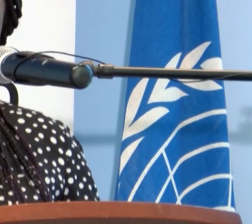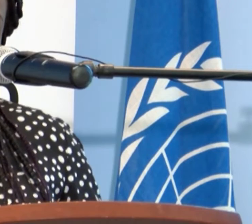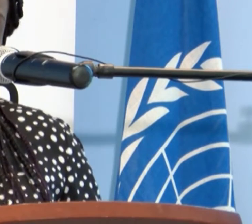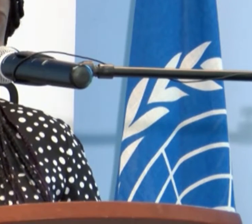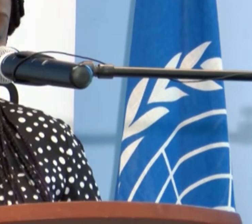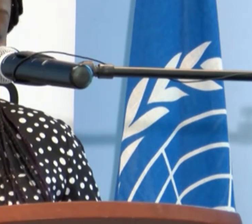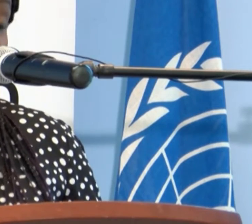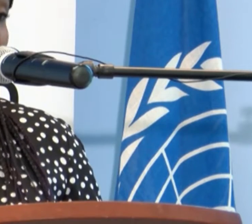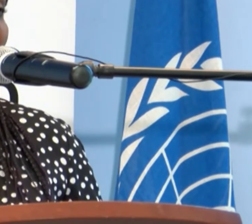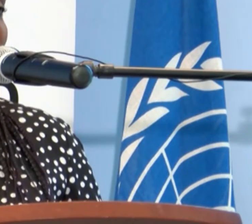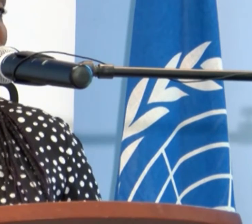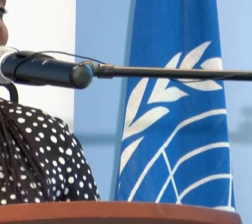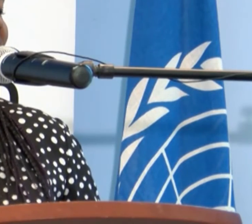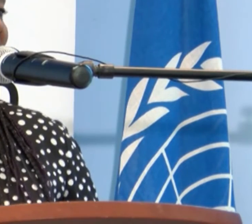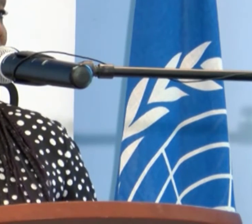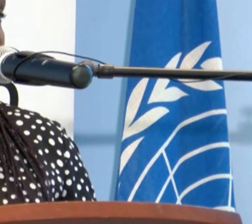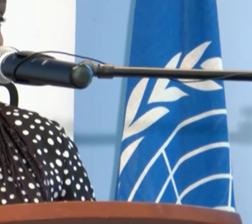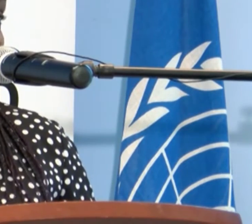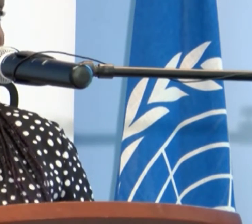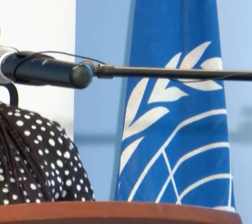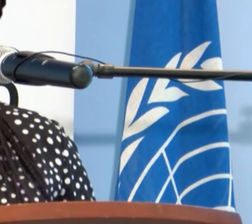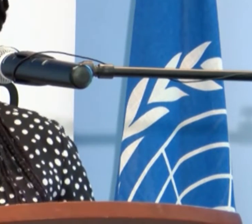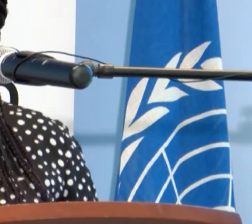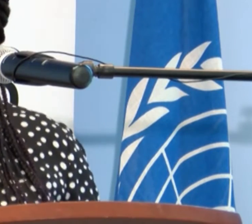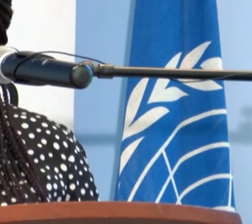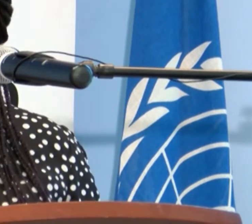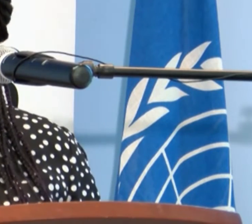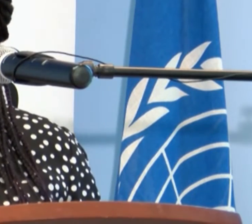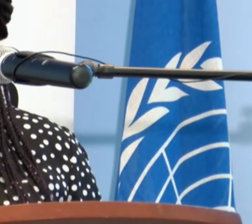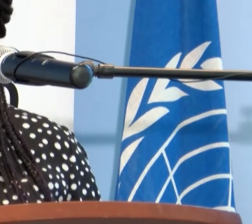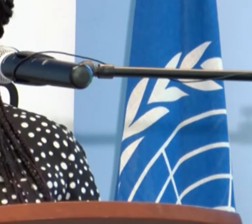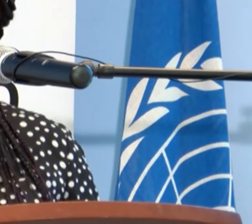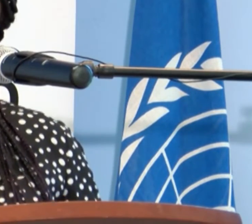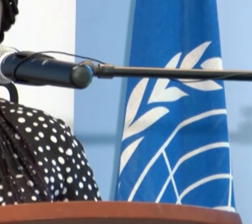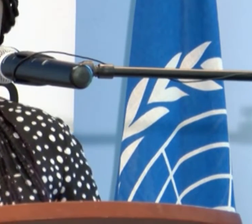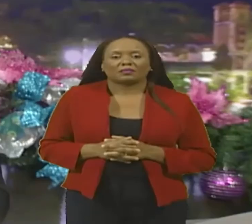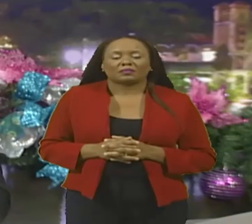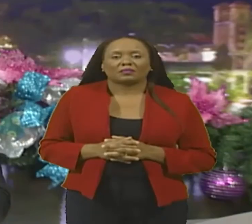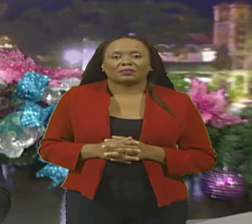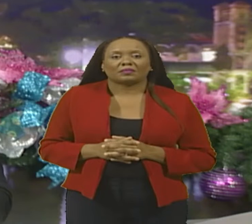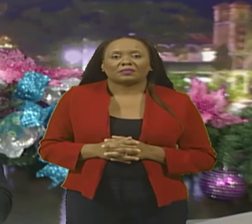bleeding and when to seek medical attention, including for pain management.